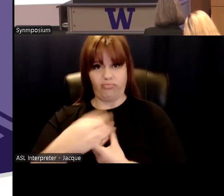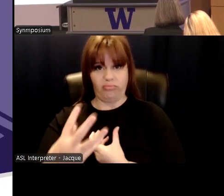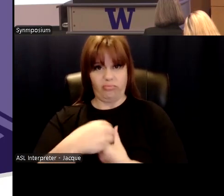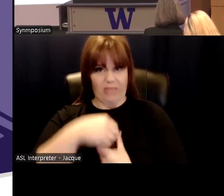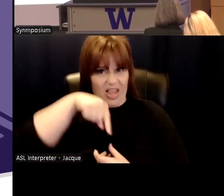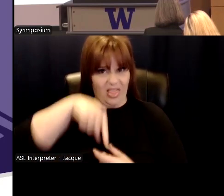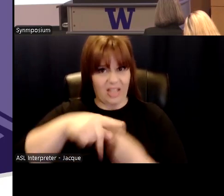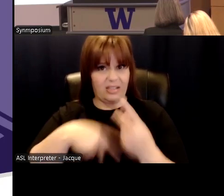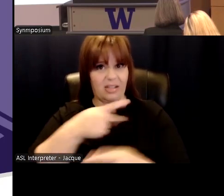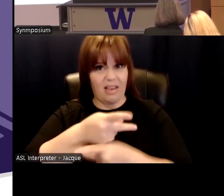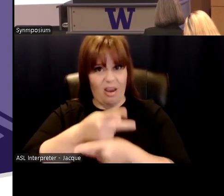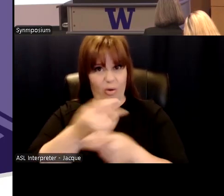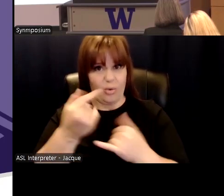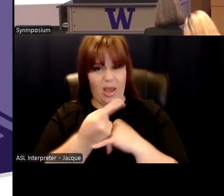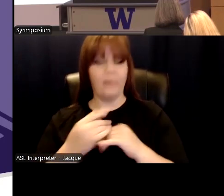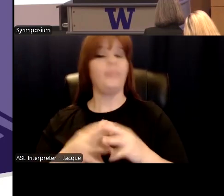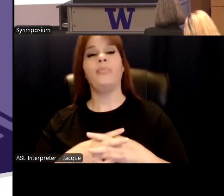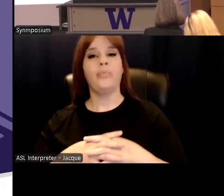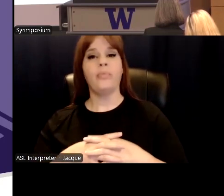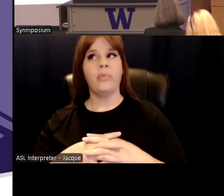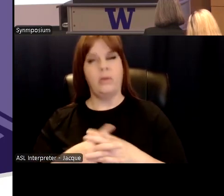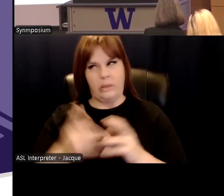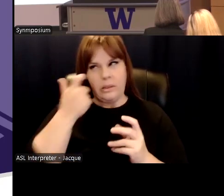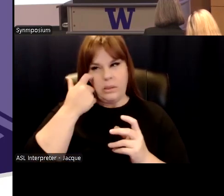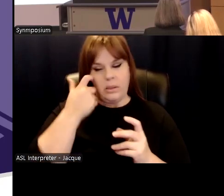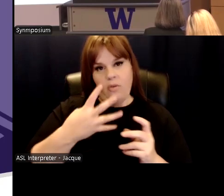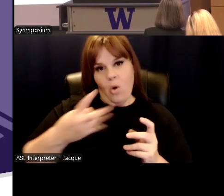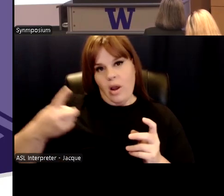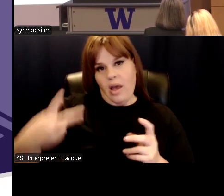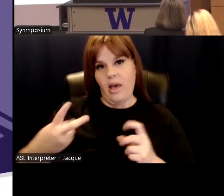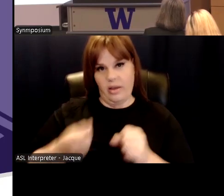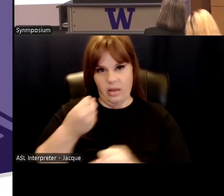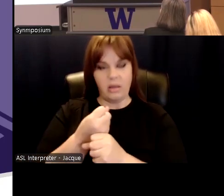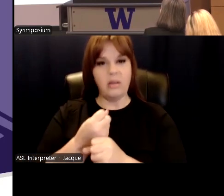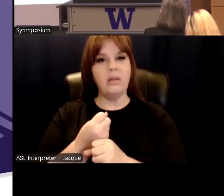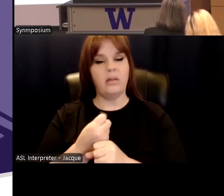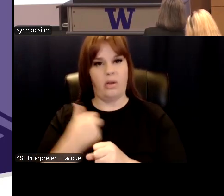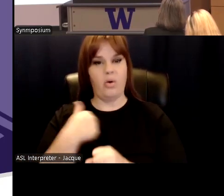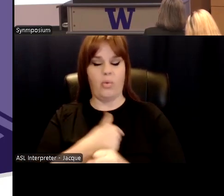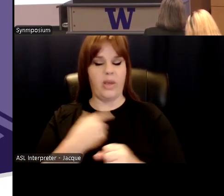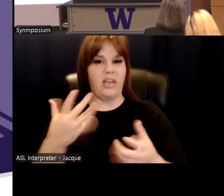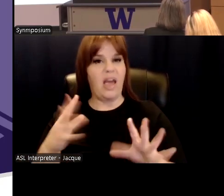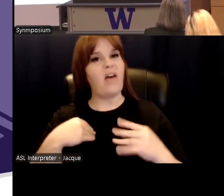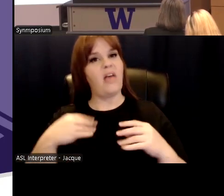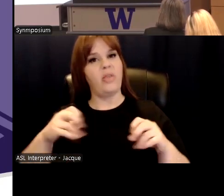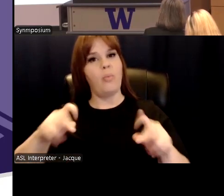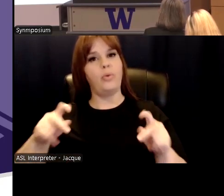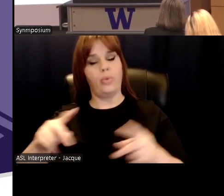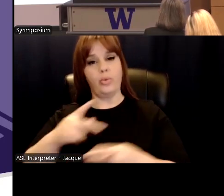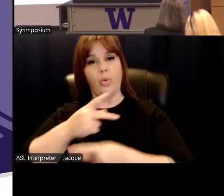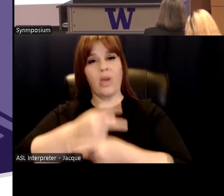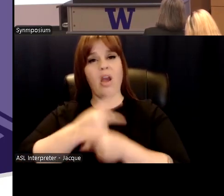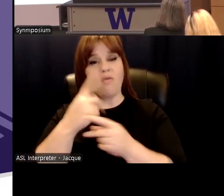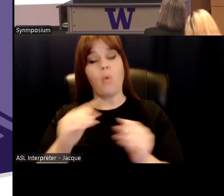this care today. Over the last 4.5 years, we have had the opportunity to care for